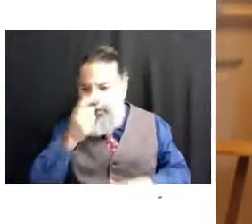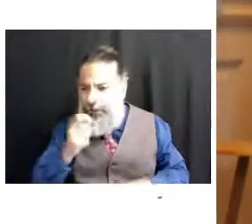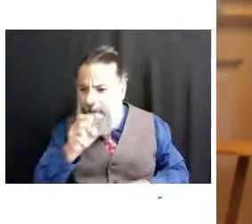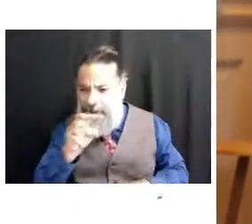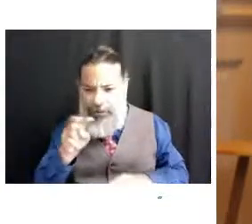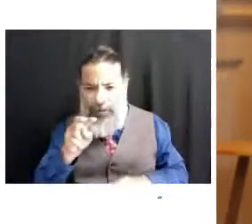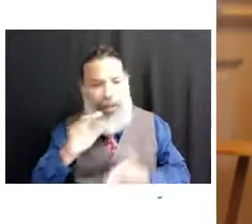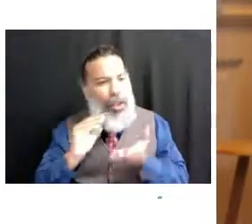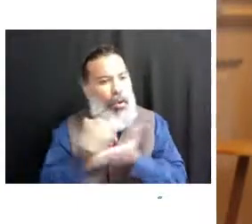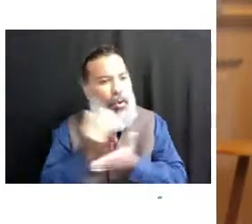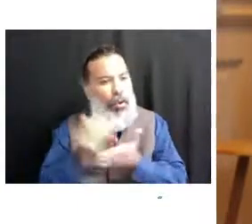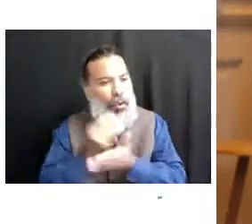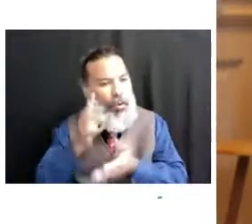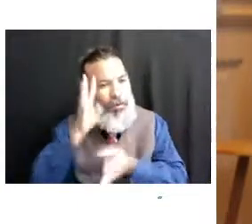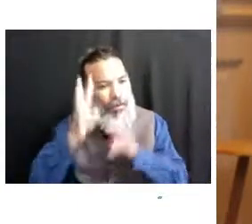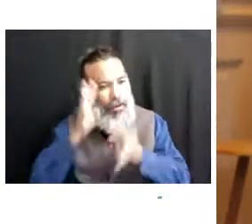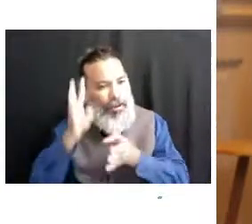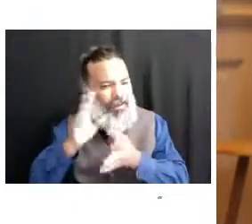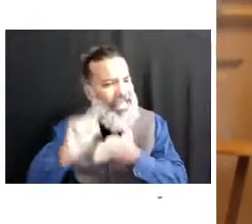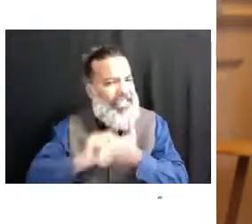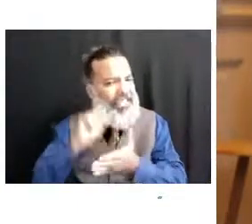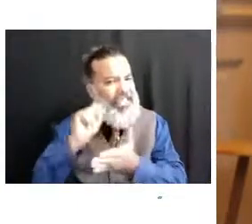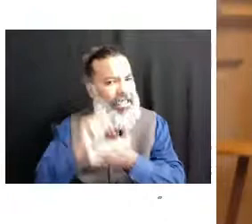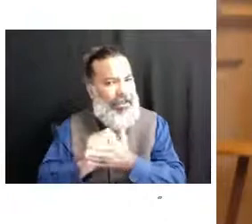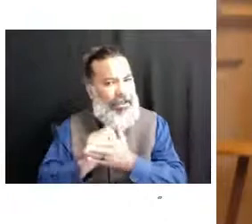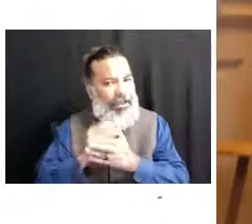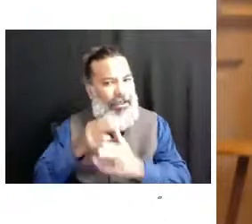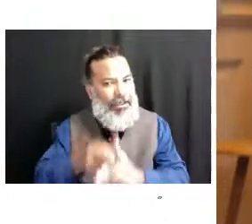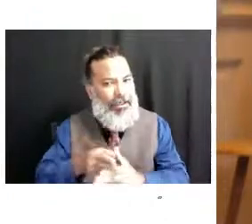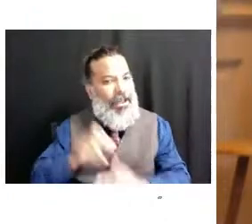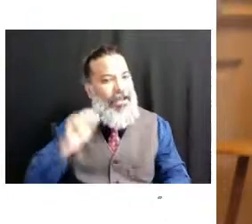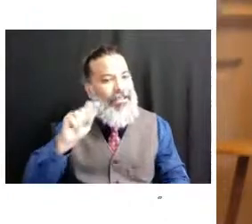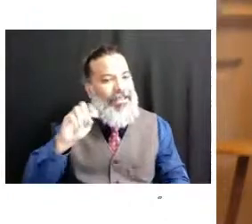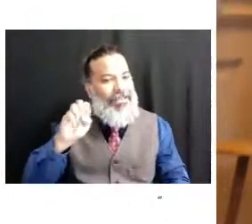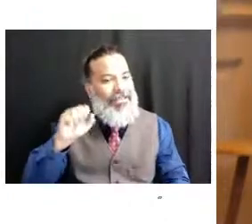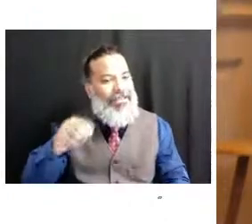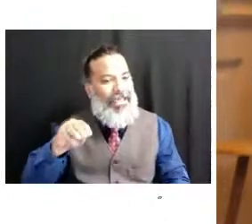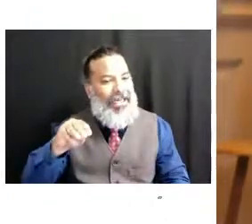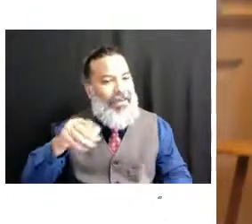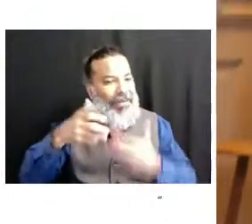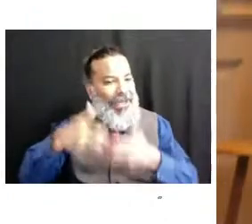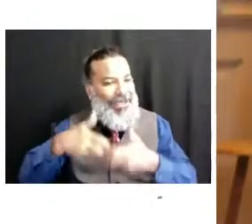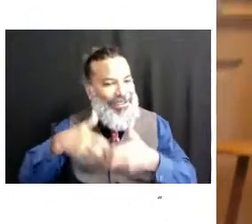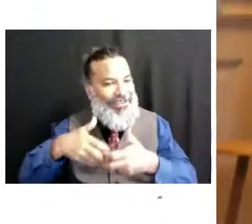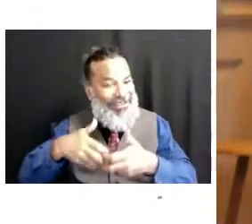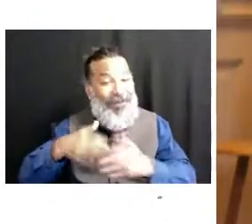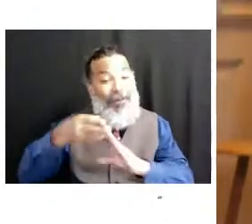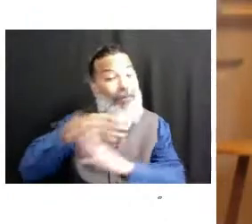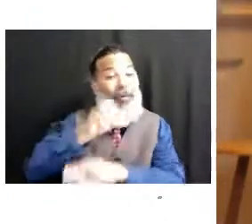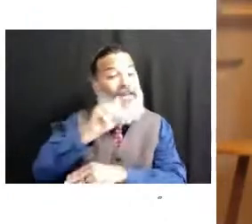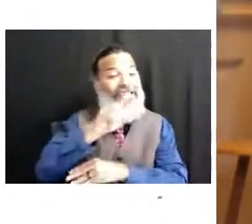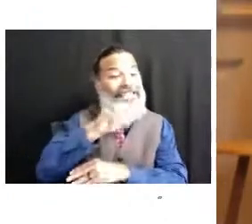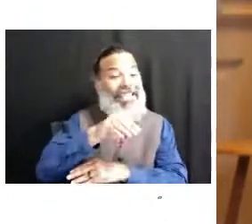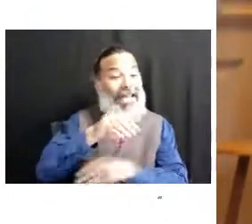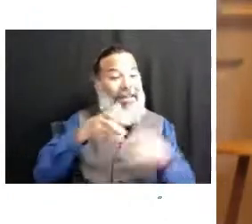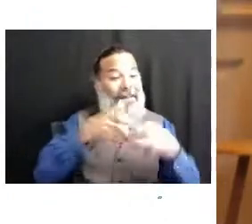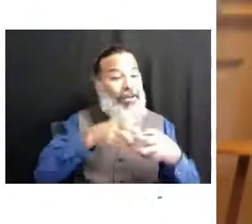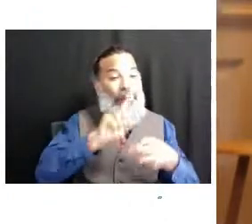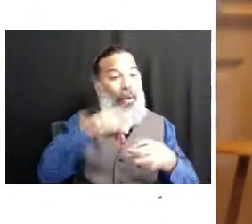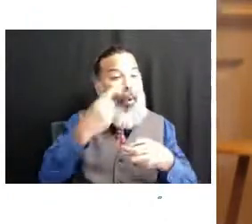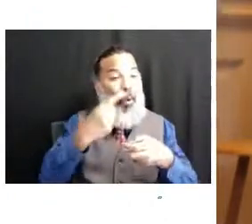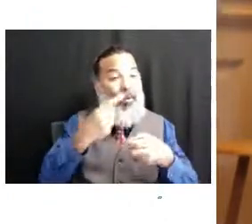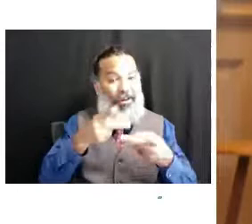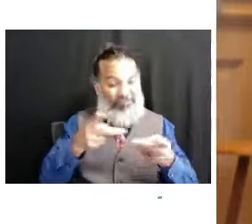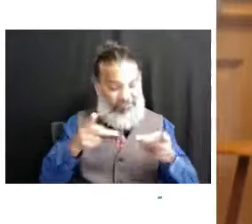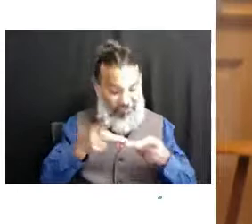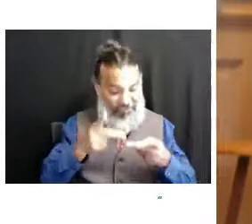new invention of the time, and that's the steam engine. Before the steam engine, the only source of power